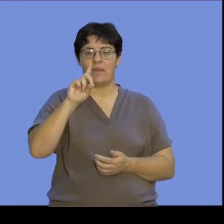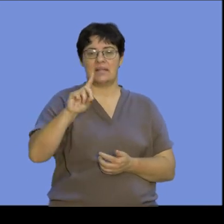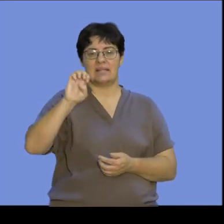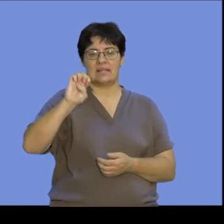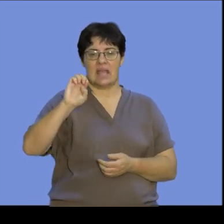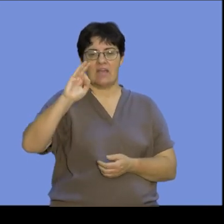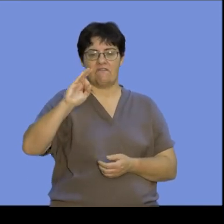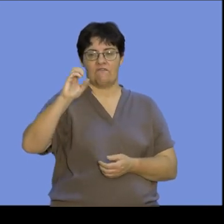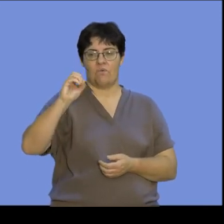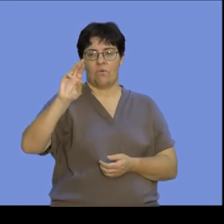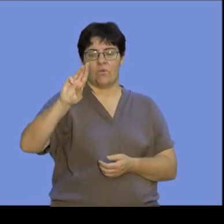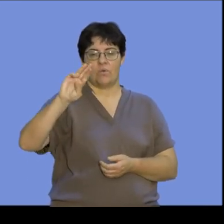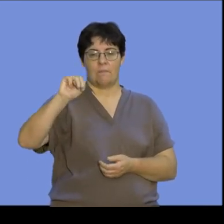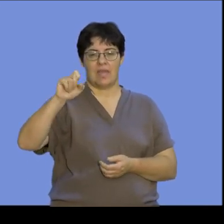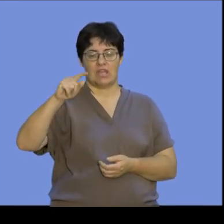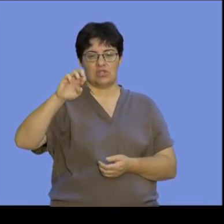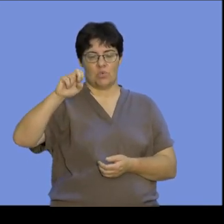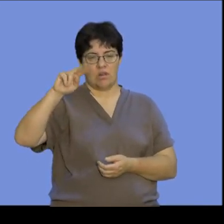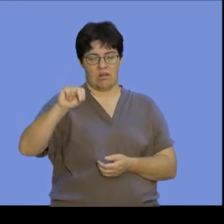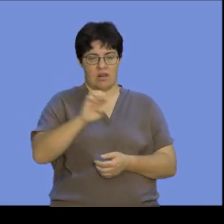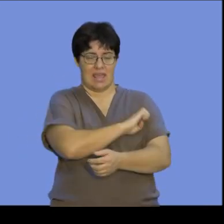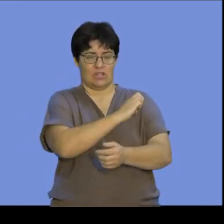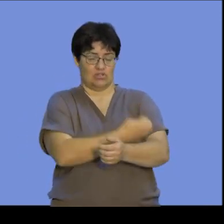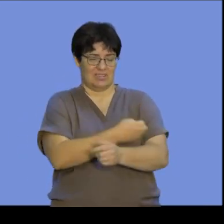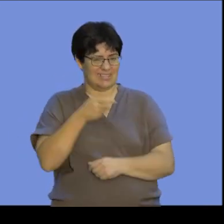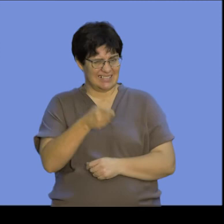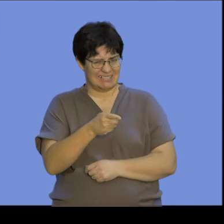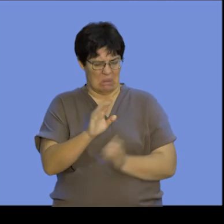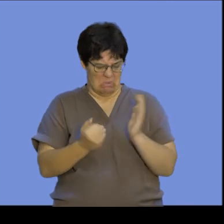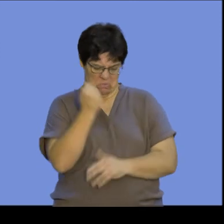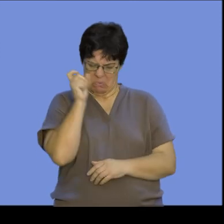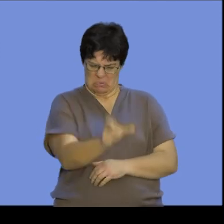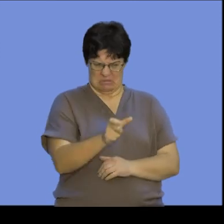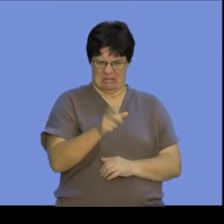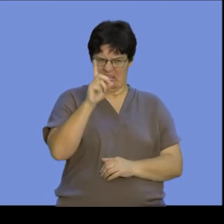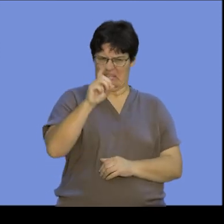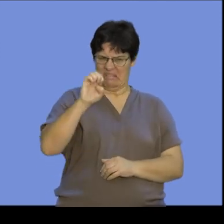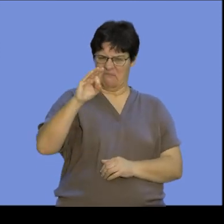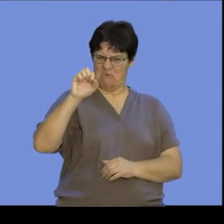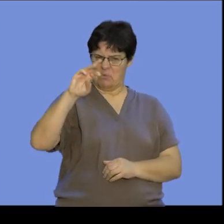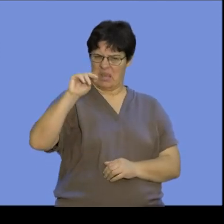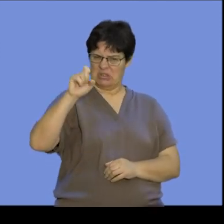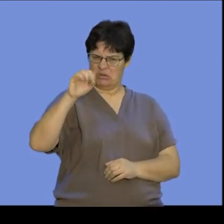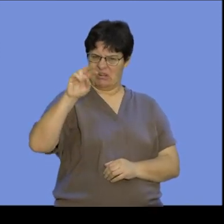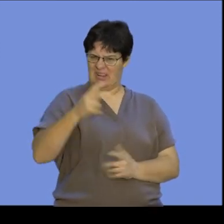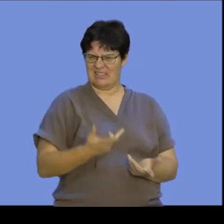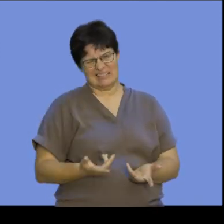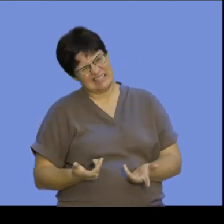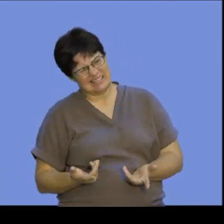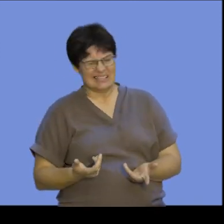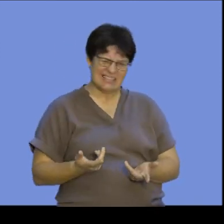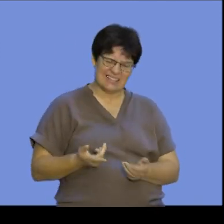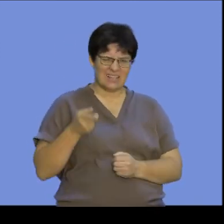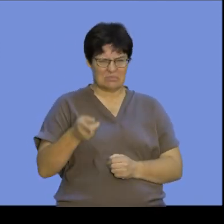deformation energy. This is a new one, okay, and this one's a hard